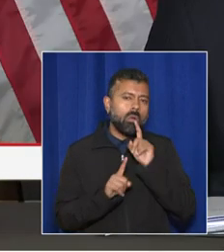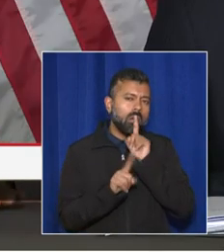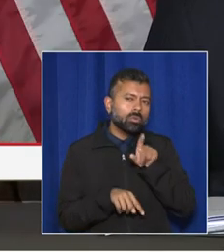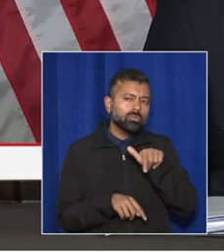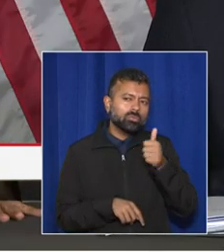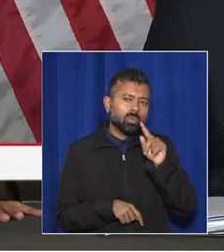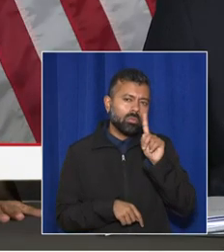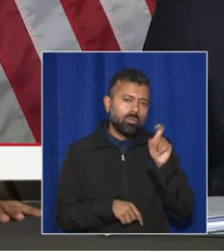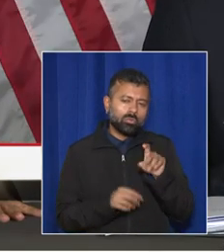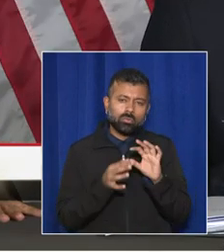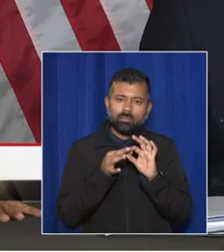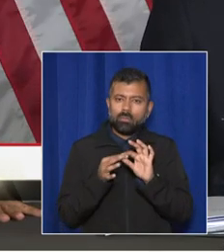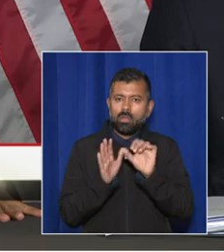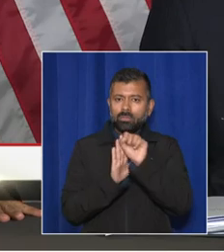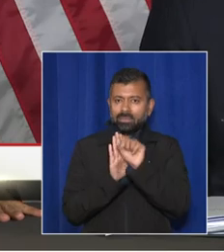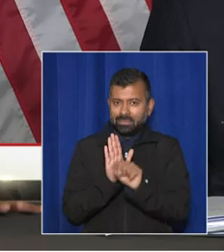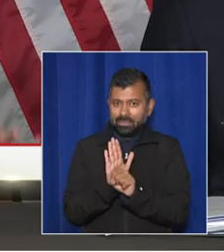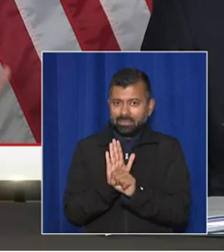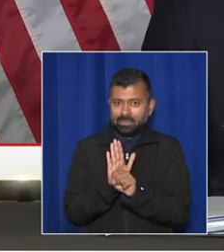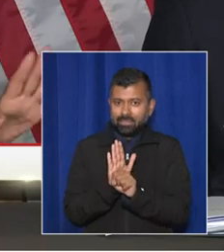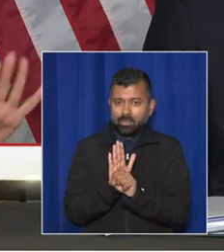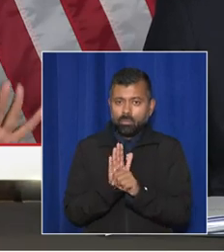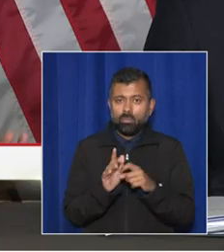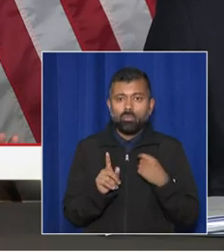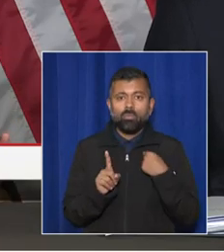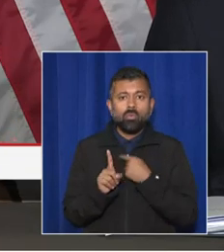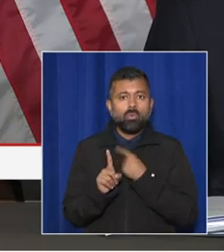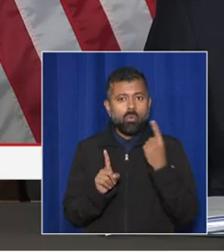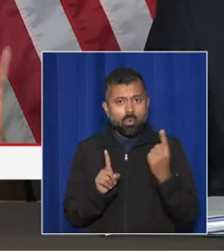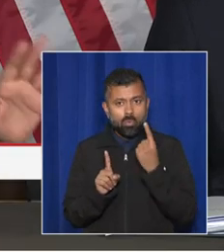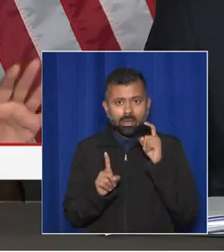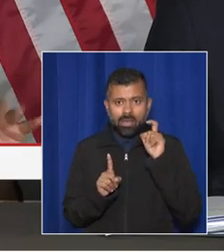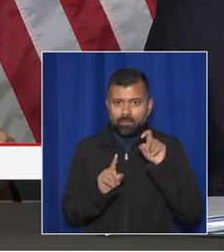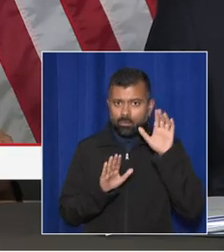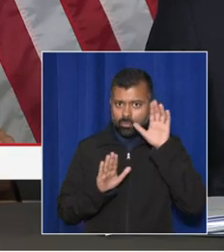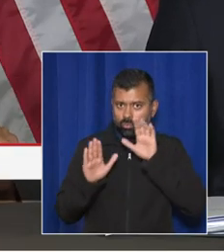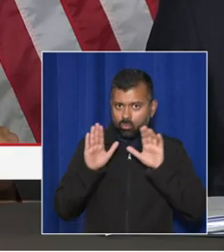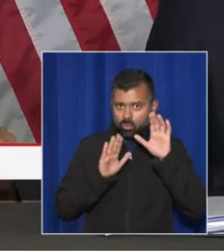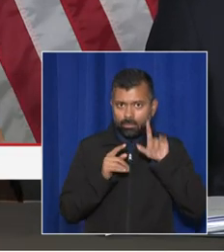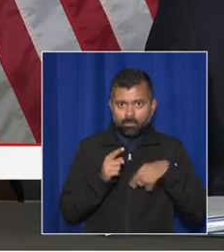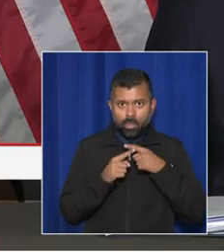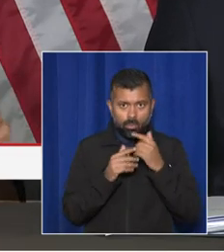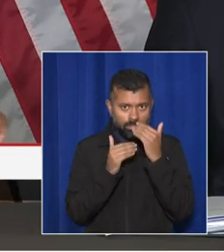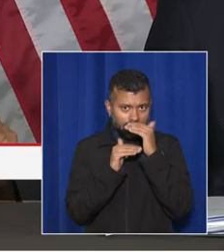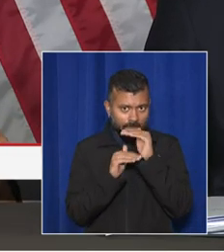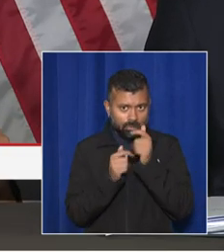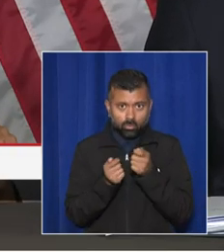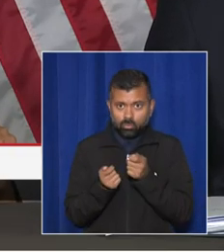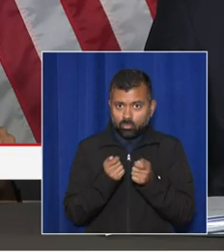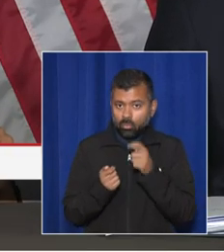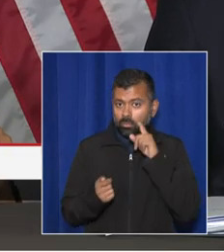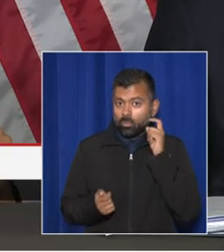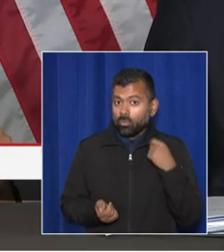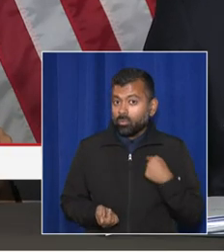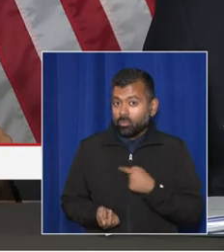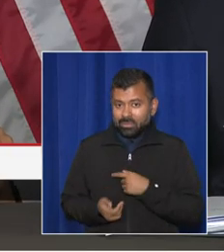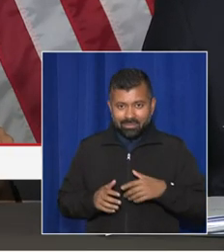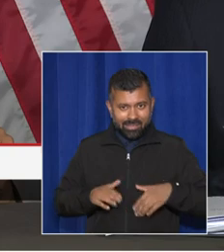interference with our limited self-government. So I would say I would never not be worried about